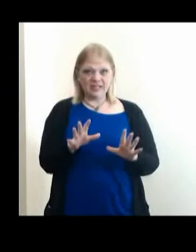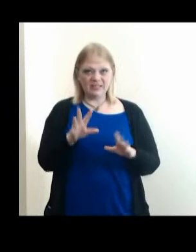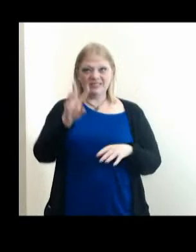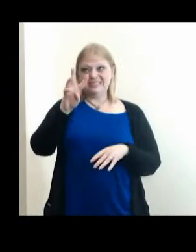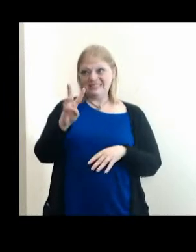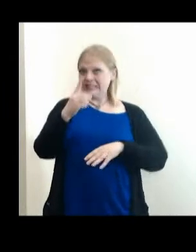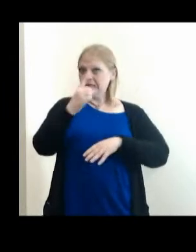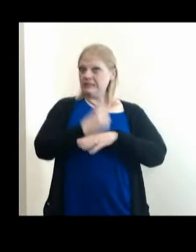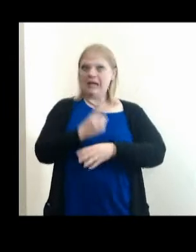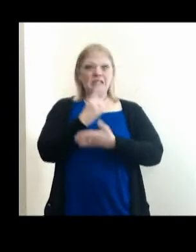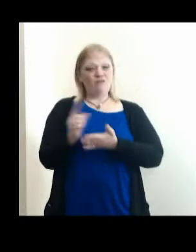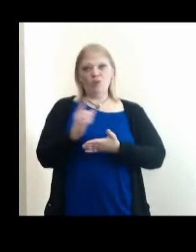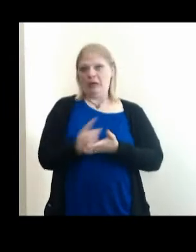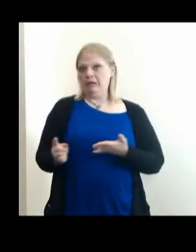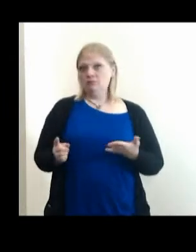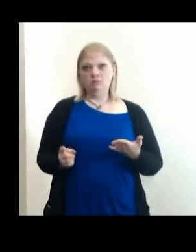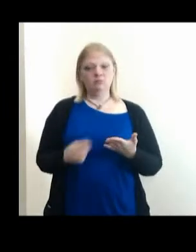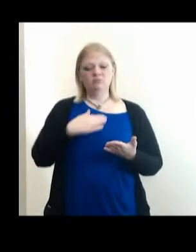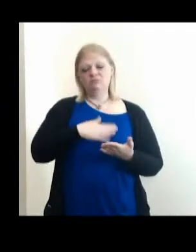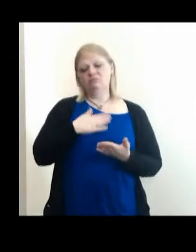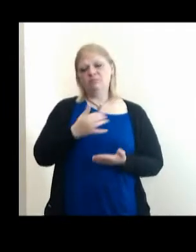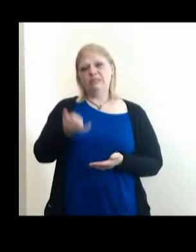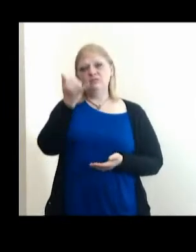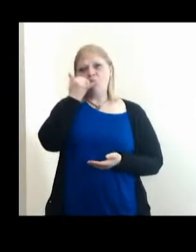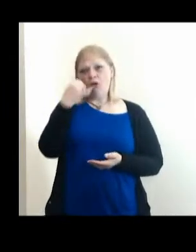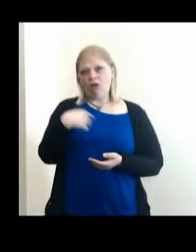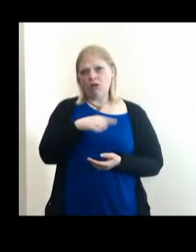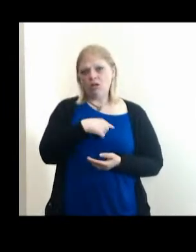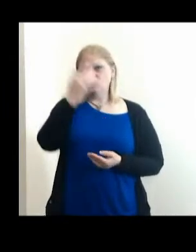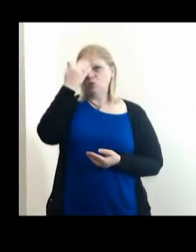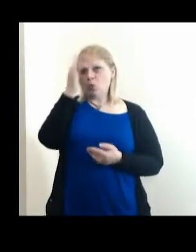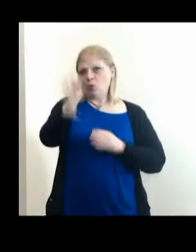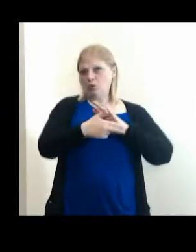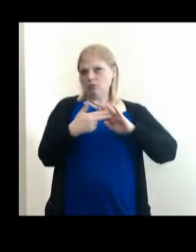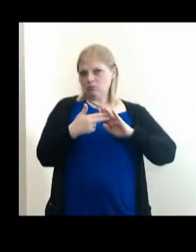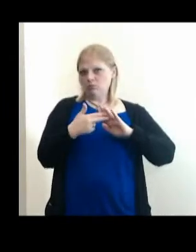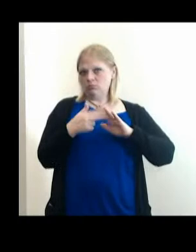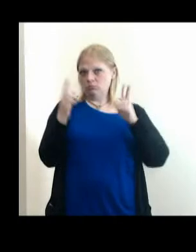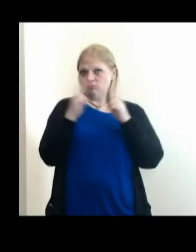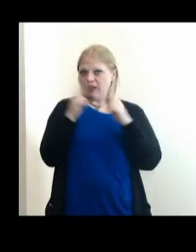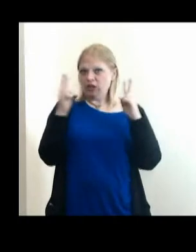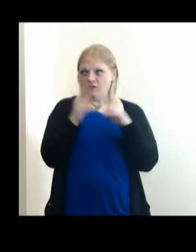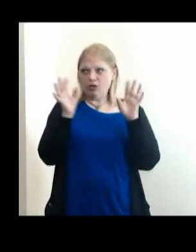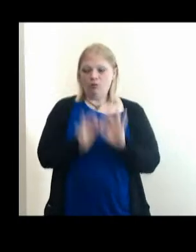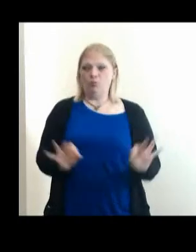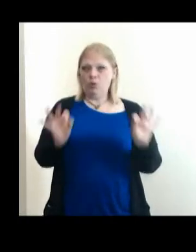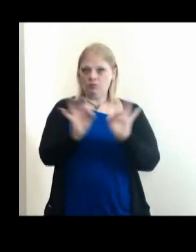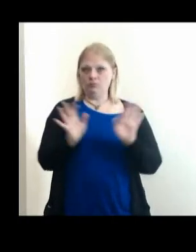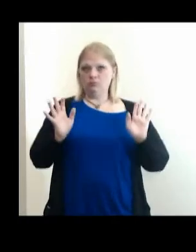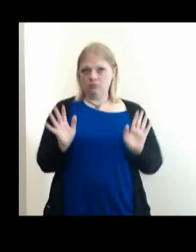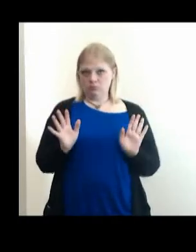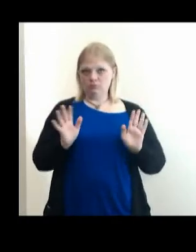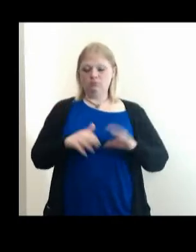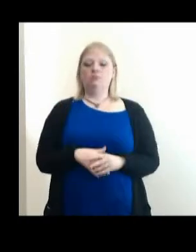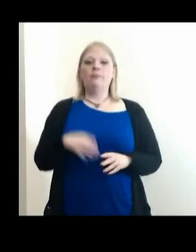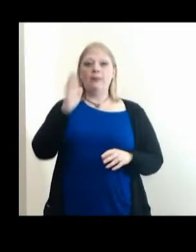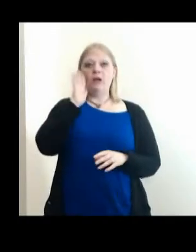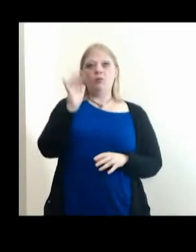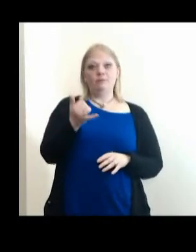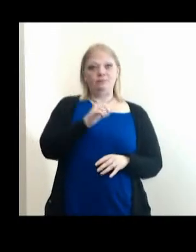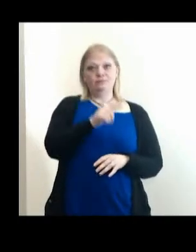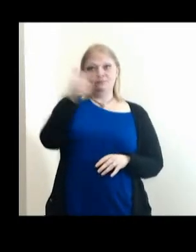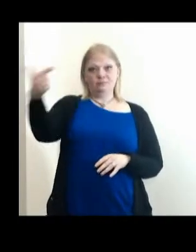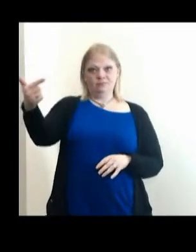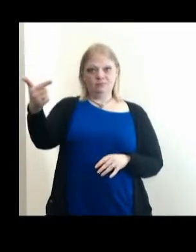days a week, so please give us a call and know your status. This is very, very important. So I'm going to turn it